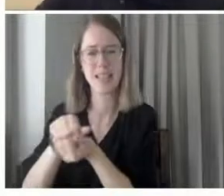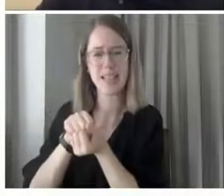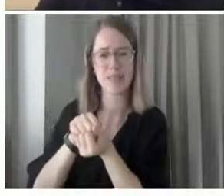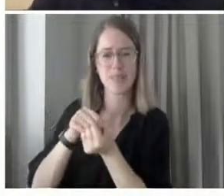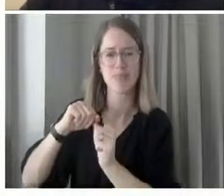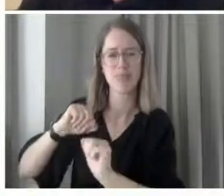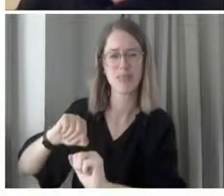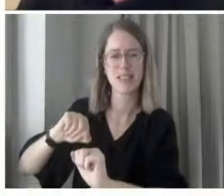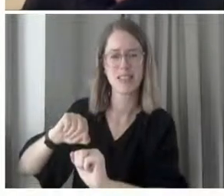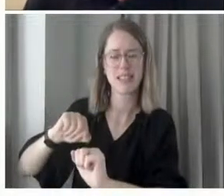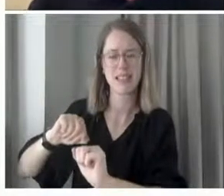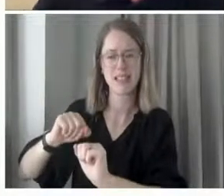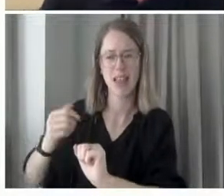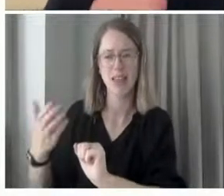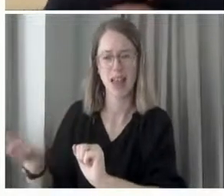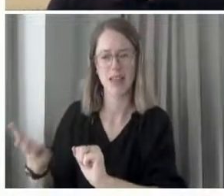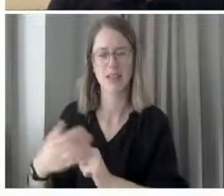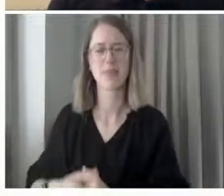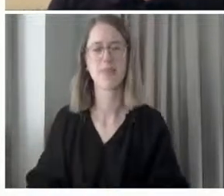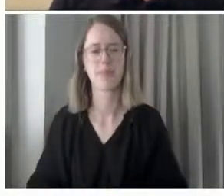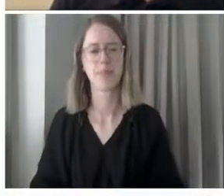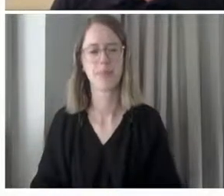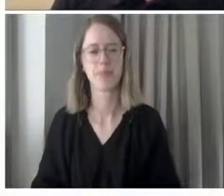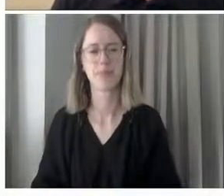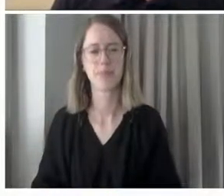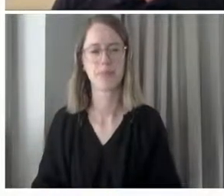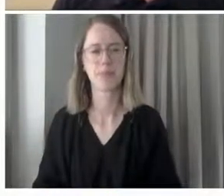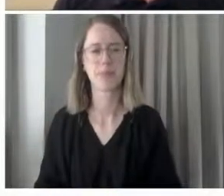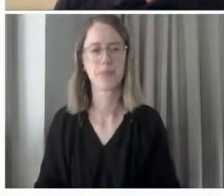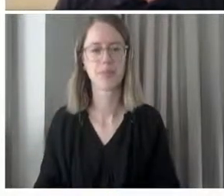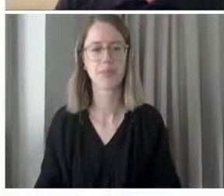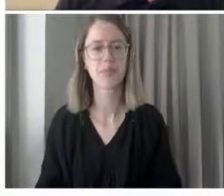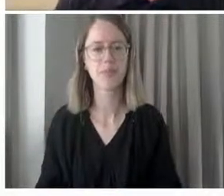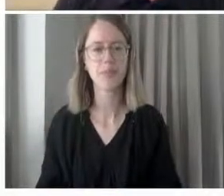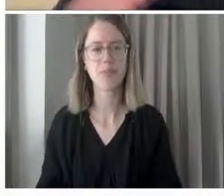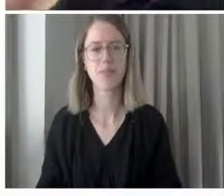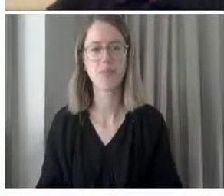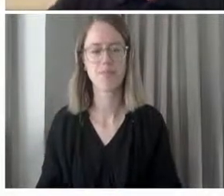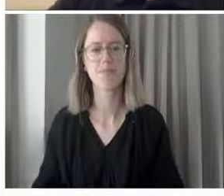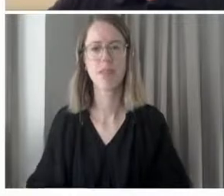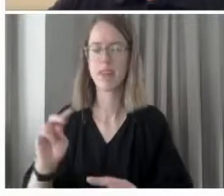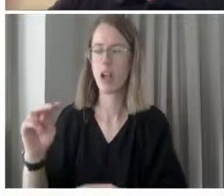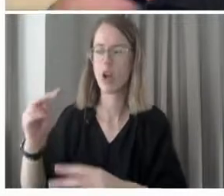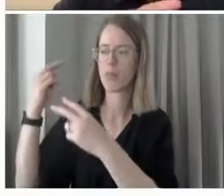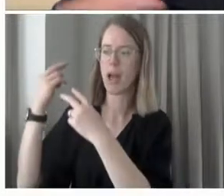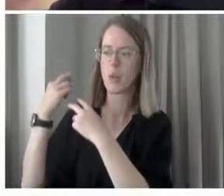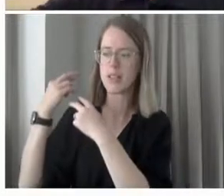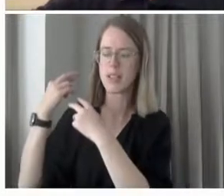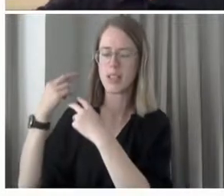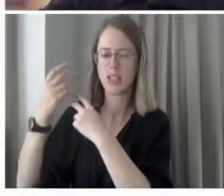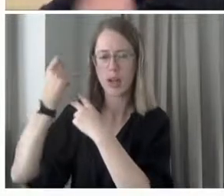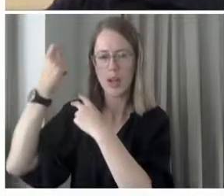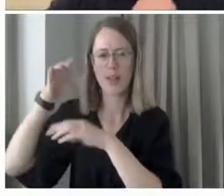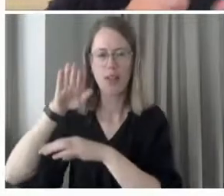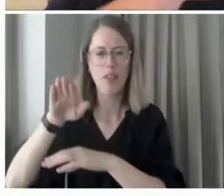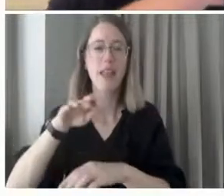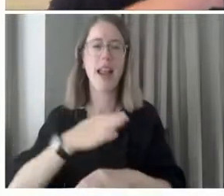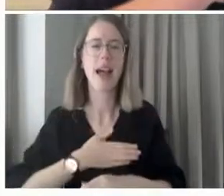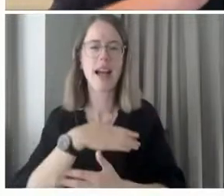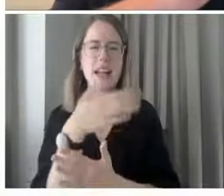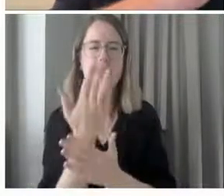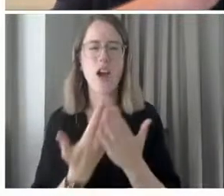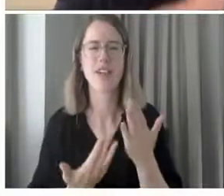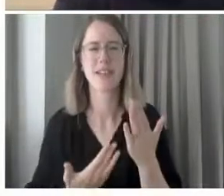beauty and the land and so on. So they tend to look backwards in order to understand the future. They like narrative. So they